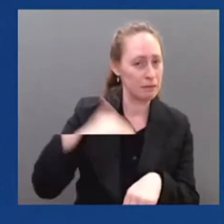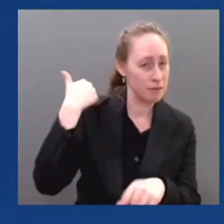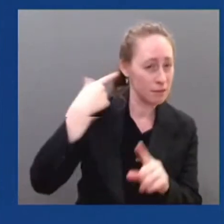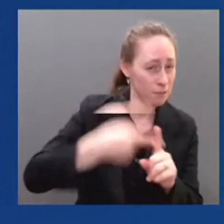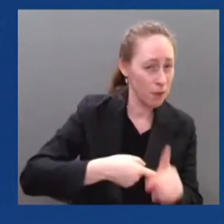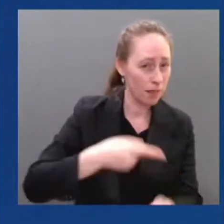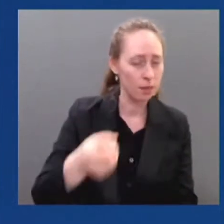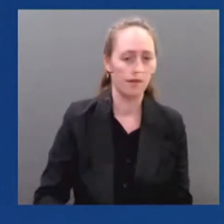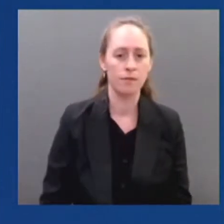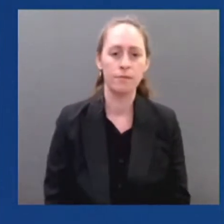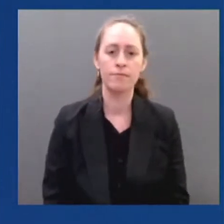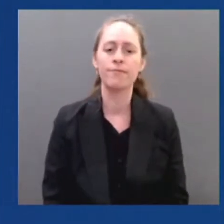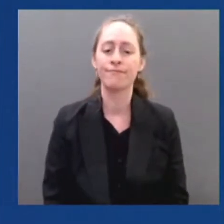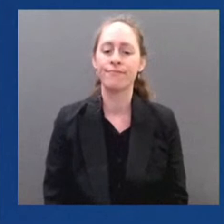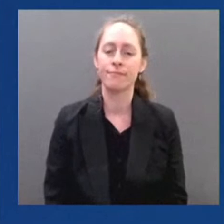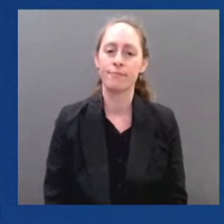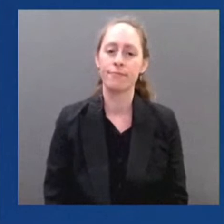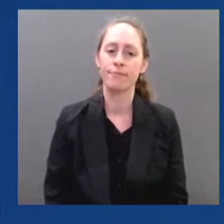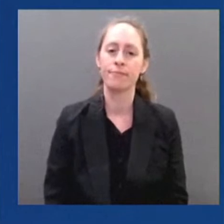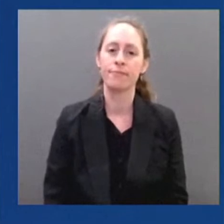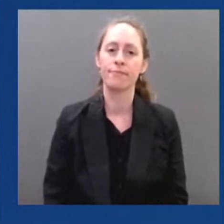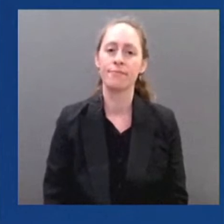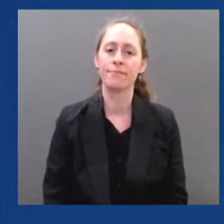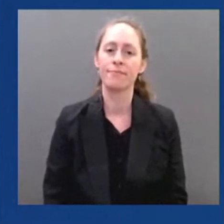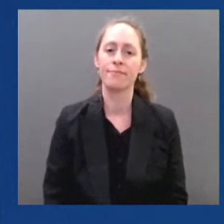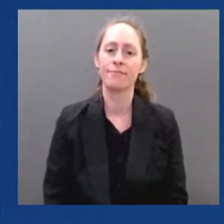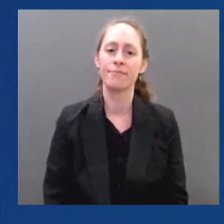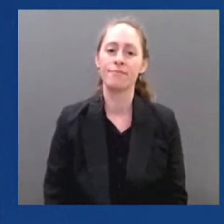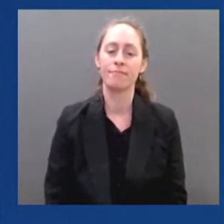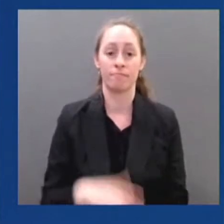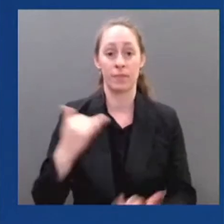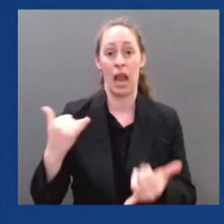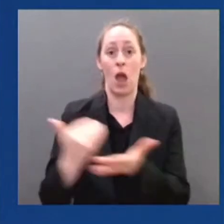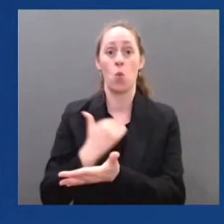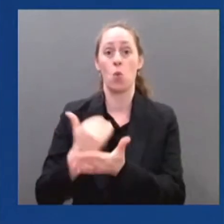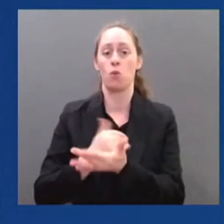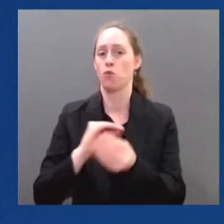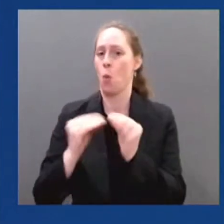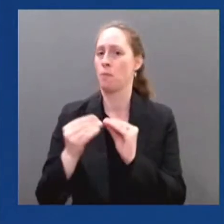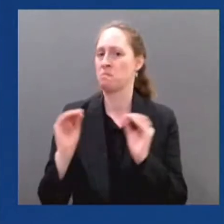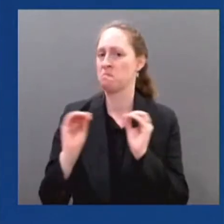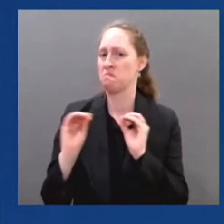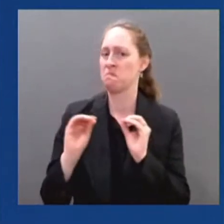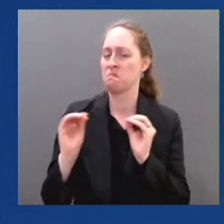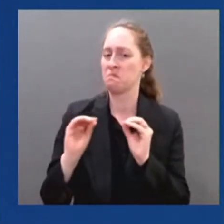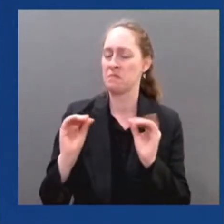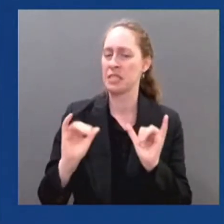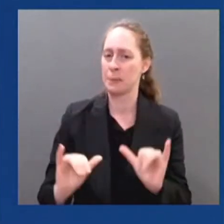seeing, and we have not gotten any updated numbers that that I can report back on today.